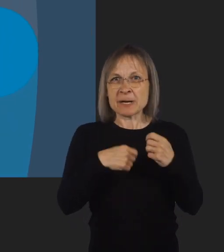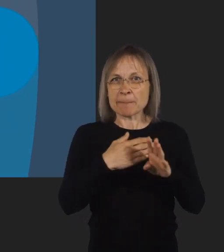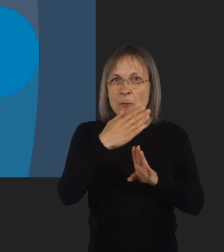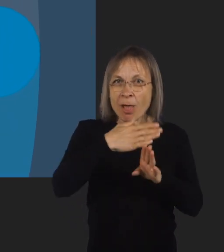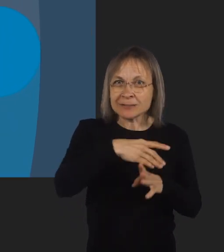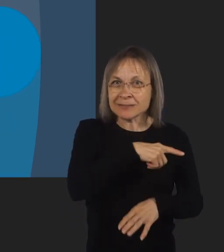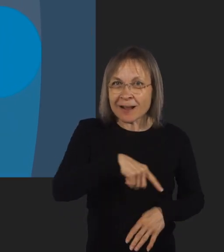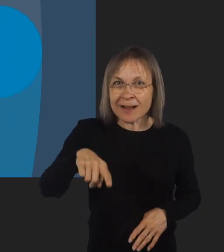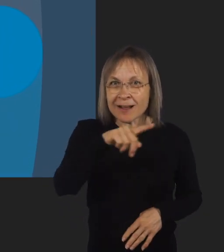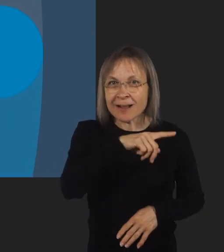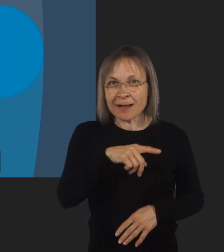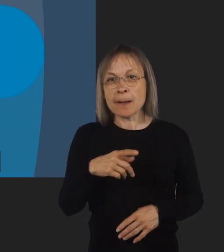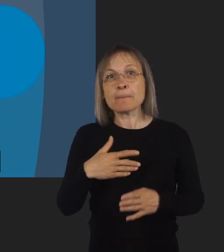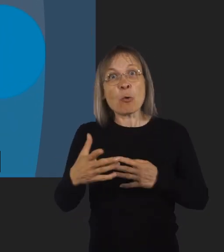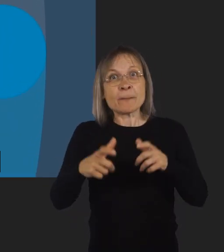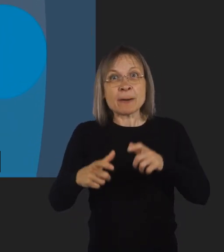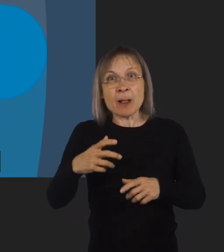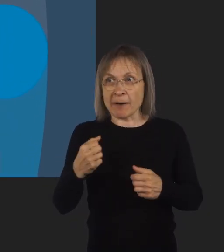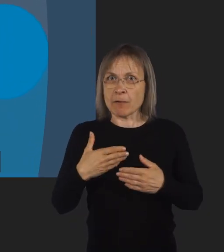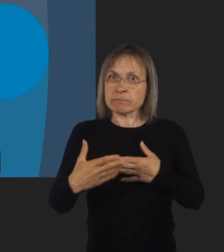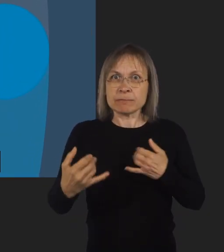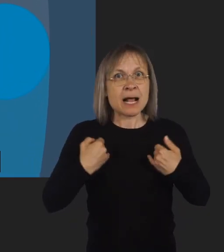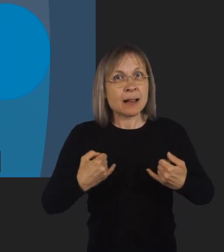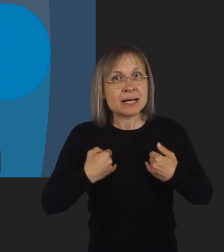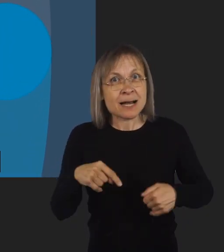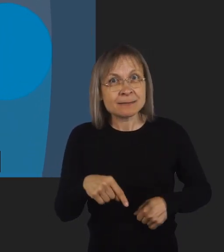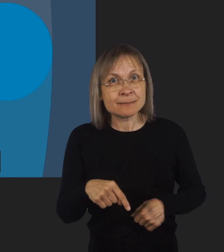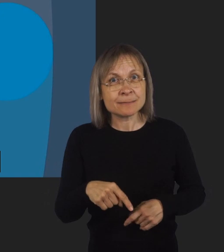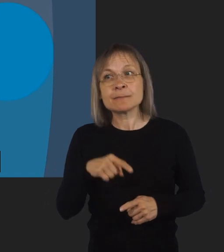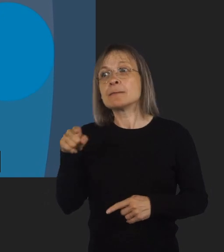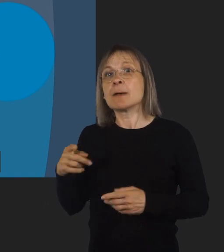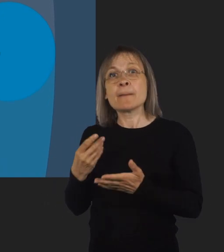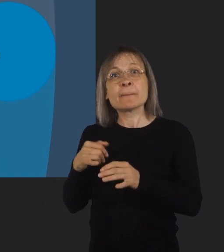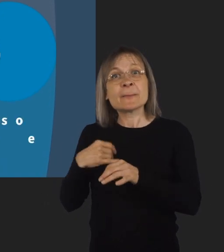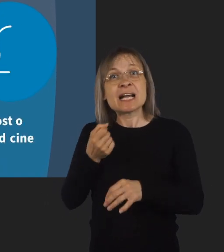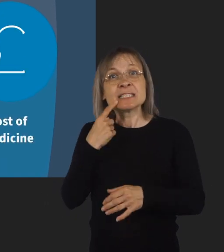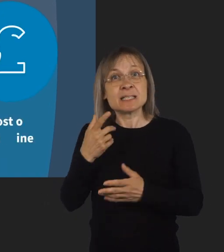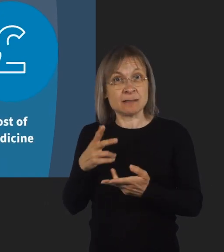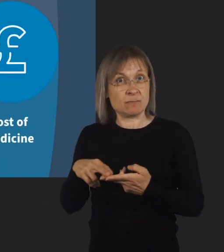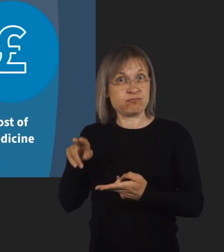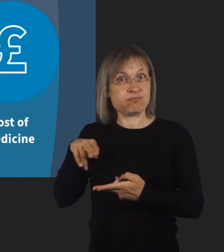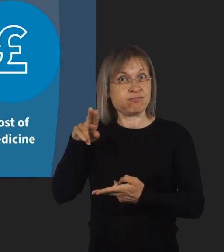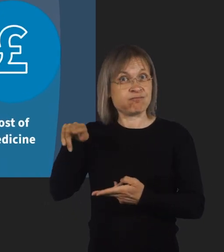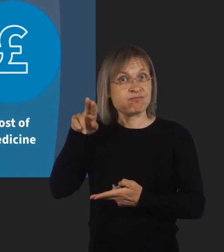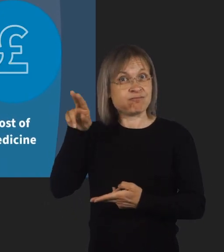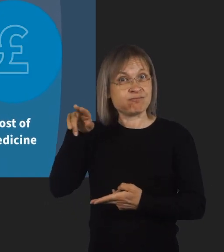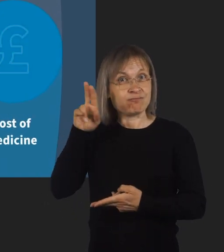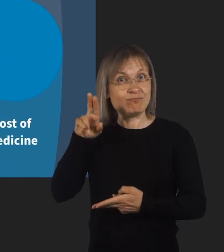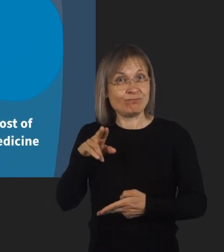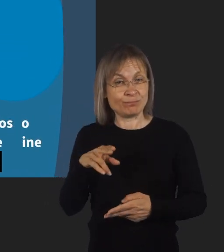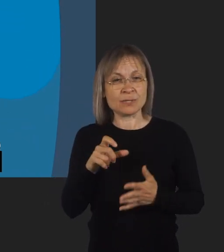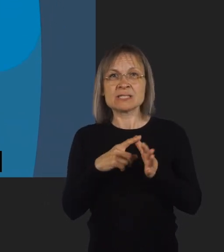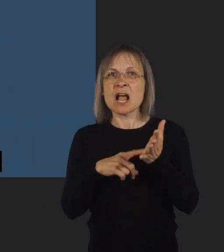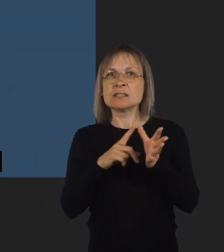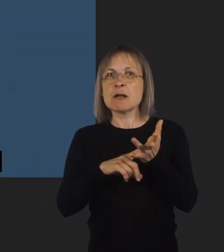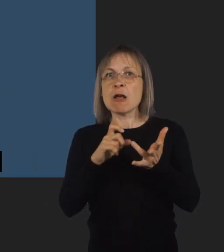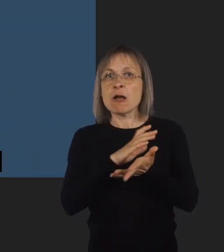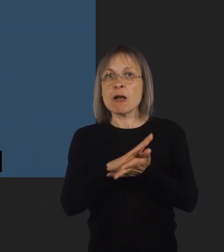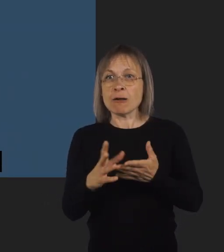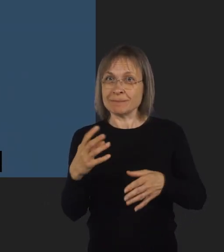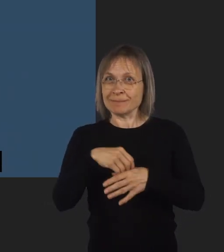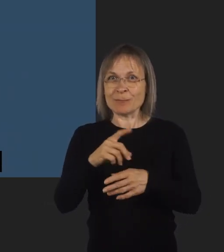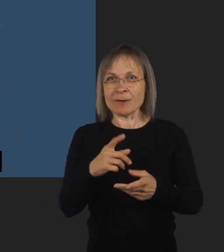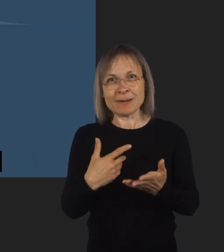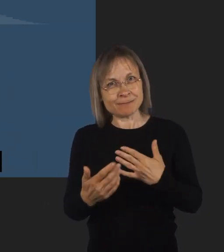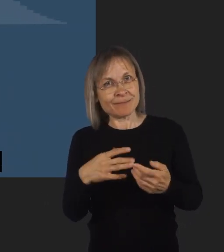an ageing population, more people living with long-term conditions, and increasing costs of medicine. DataLoch